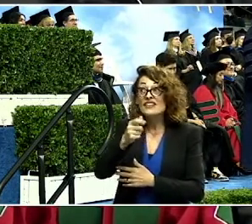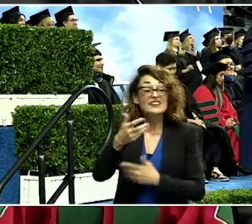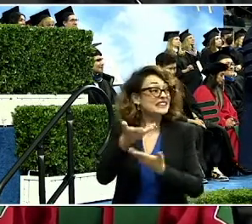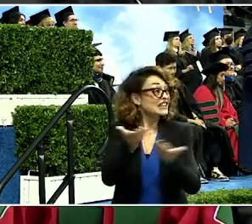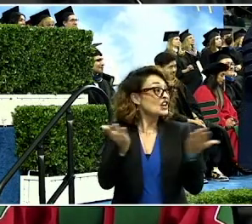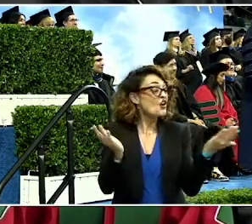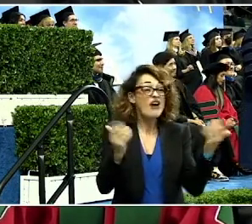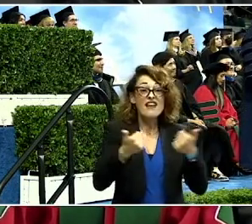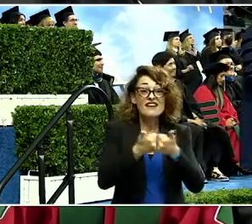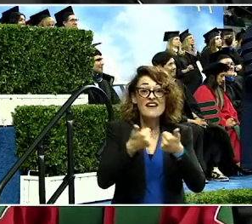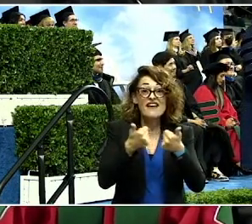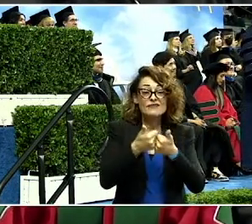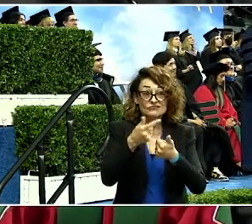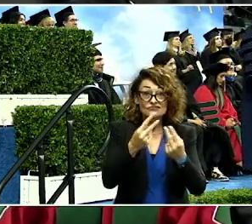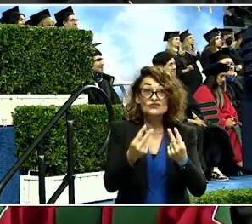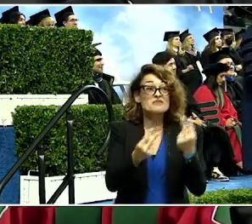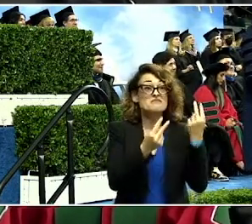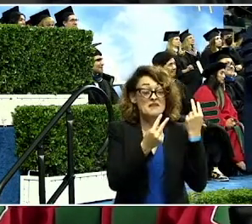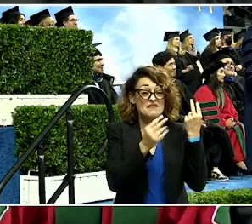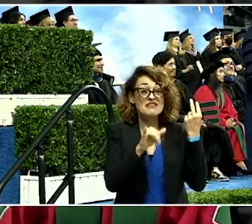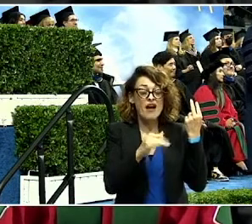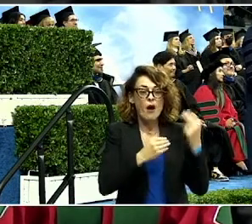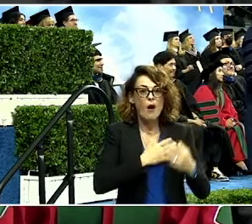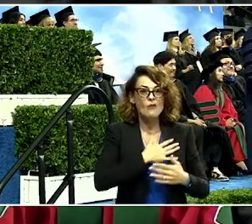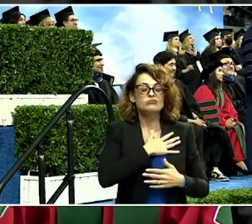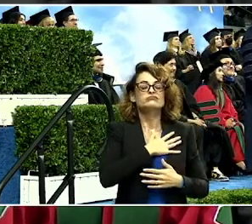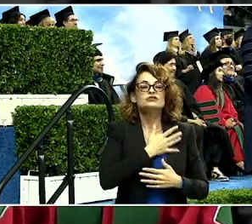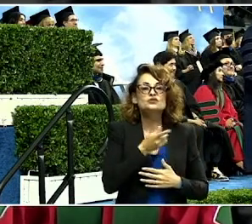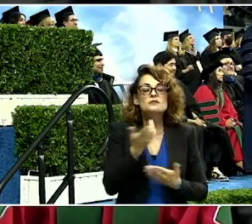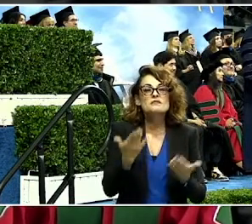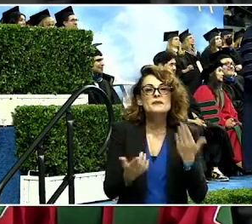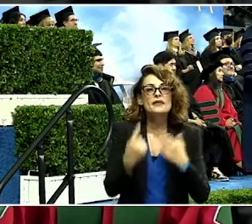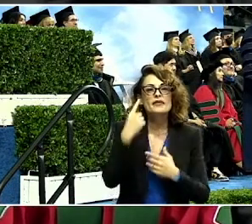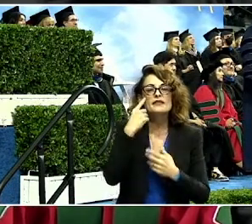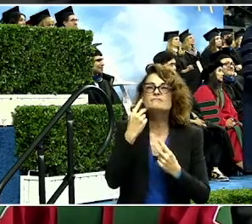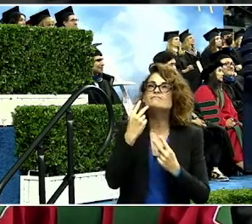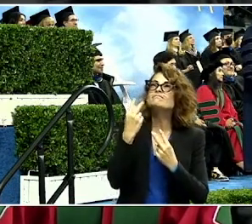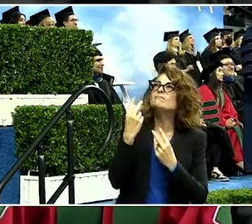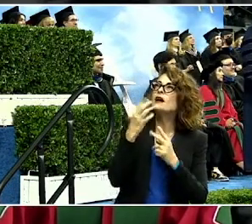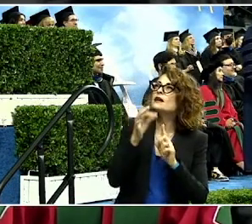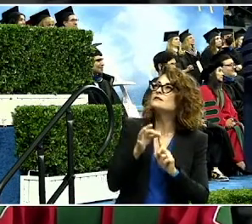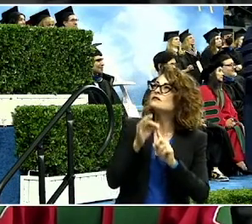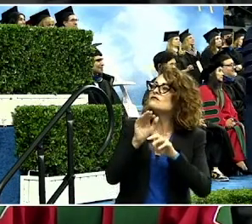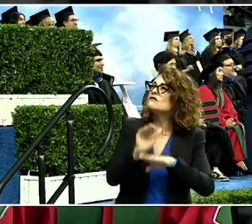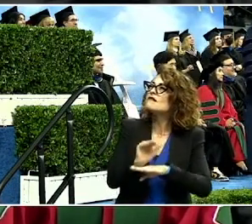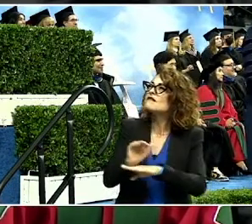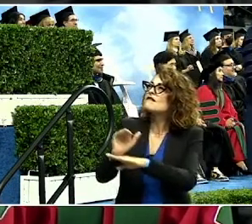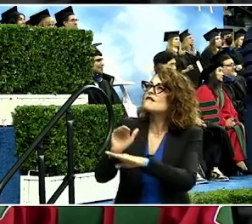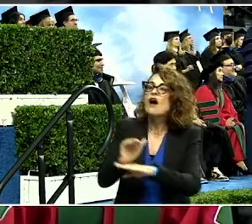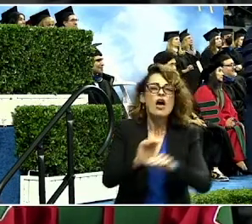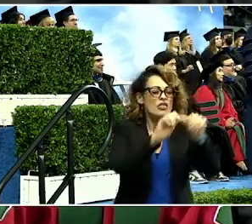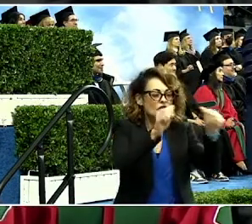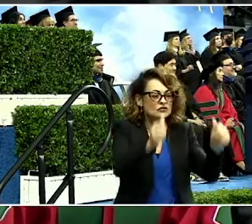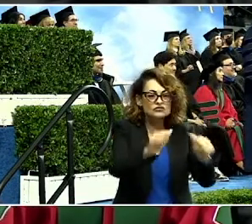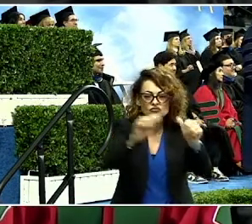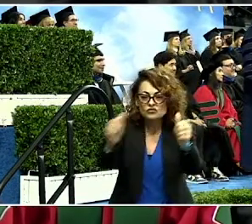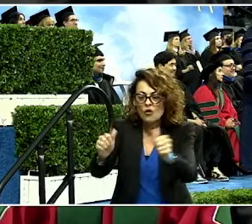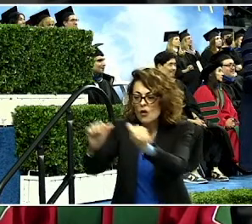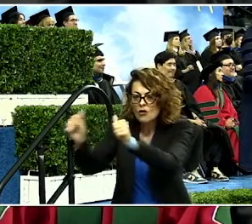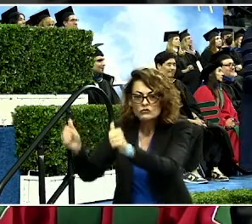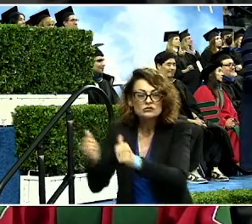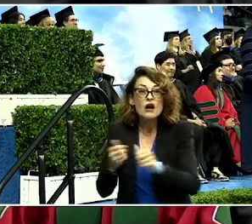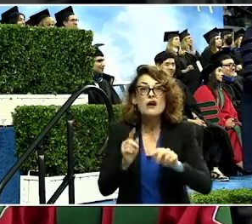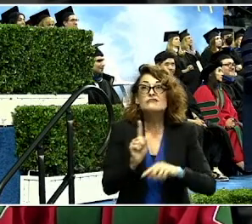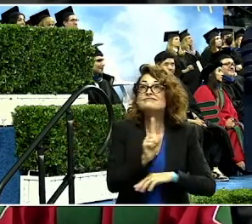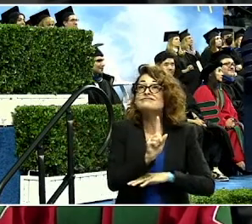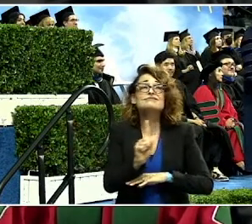that, certainly. Or you might think of a very special evening walking through the sculpture garden, which is simply stunning, you know,